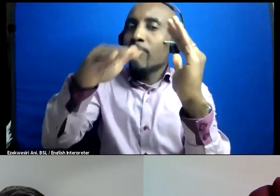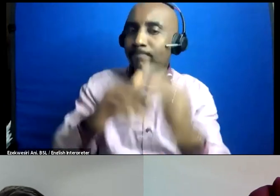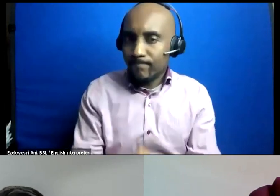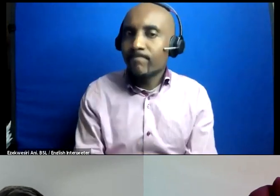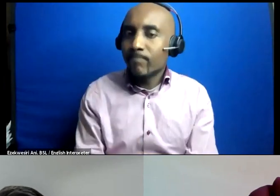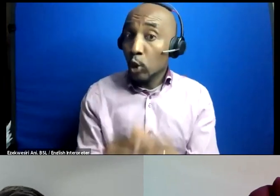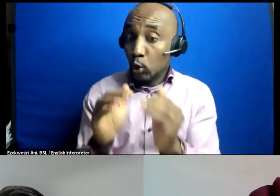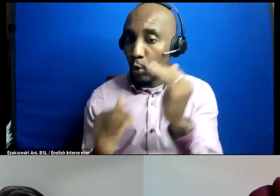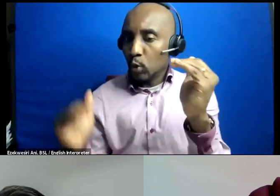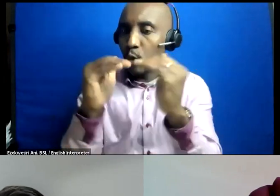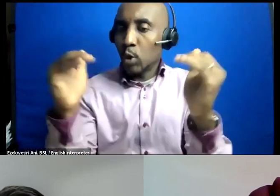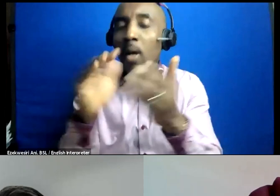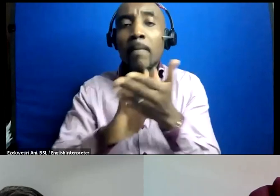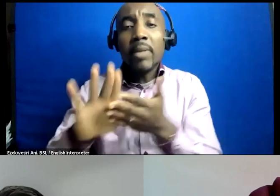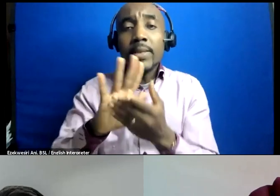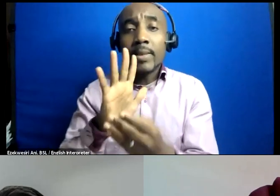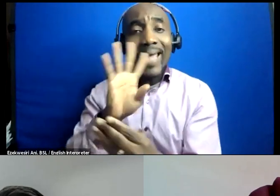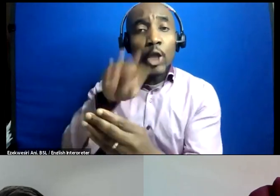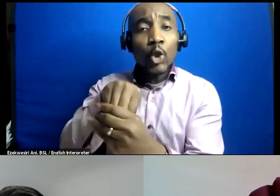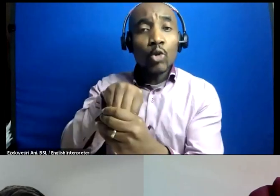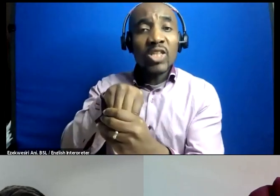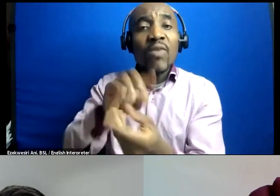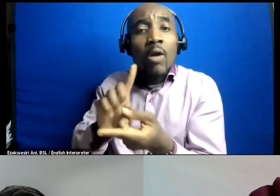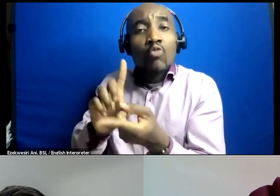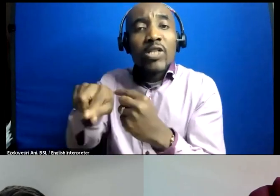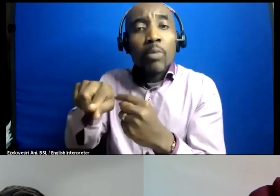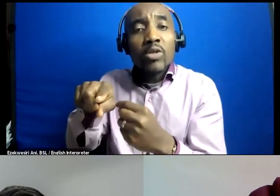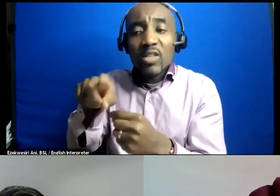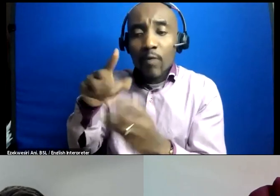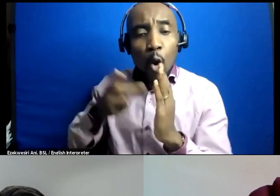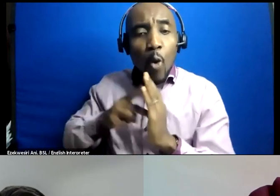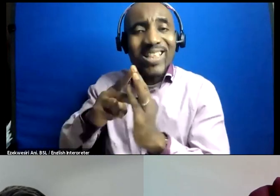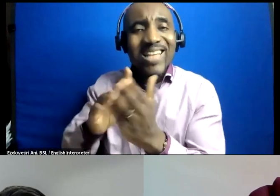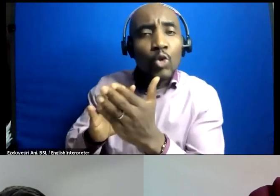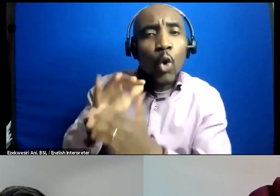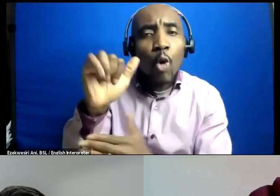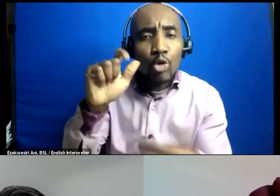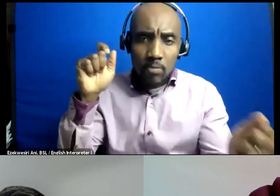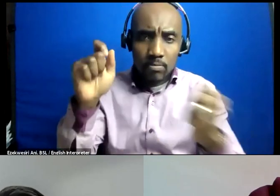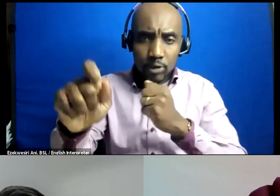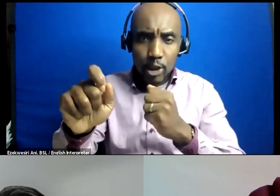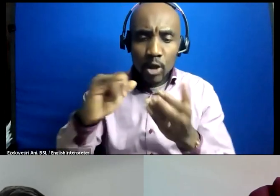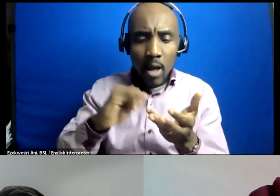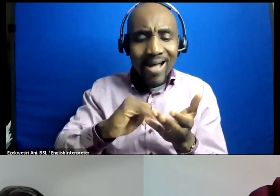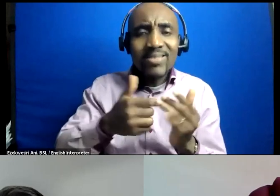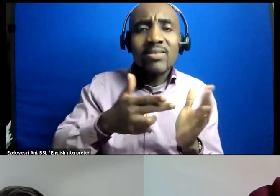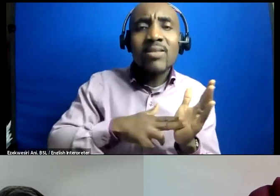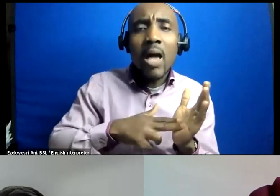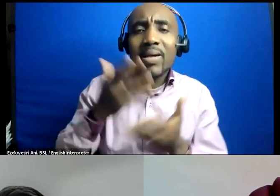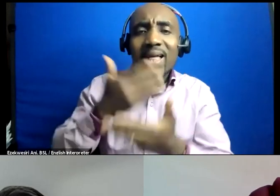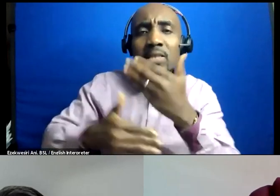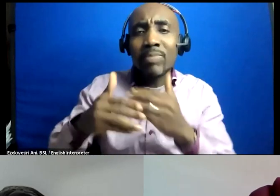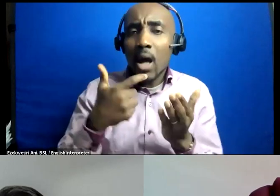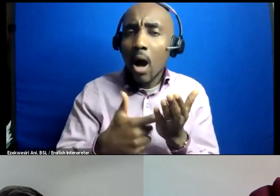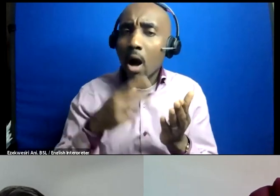of creating an inclusive and responsive organizational culture for all. As Simon touched on, I too see the incredible